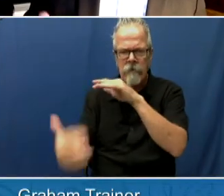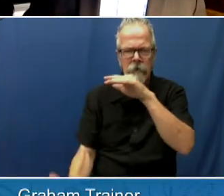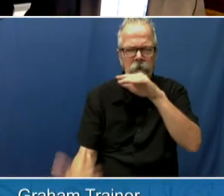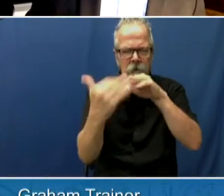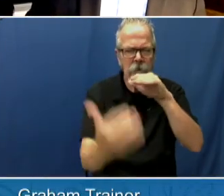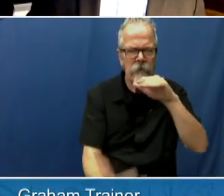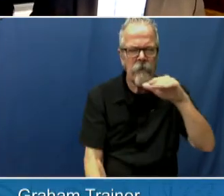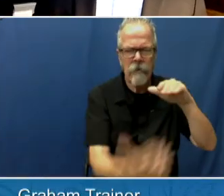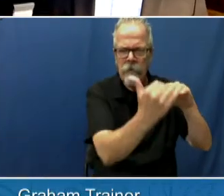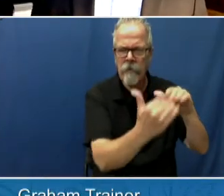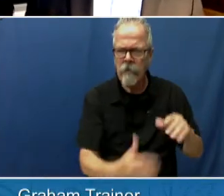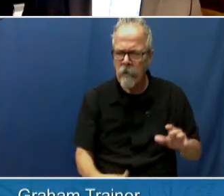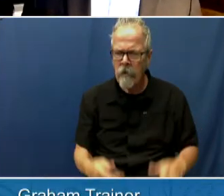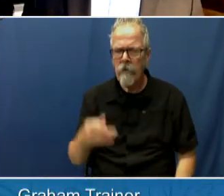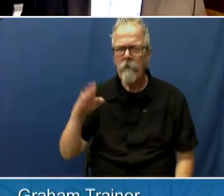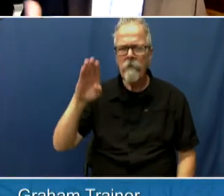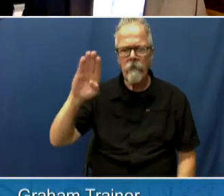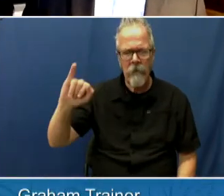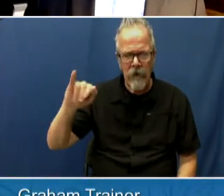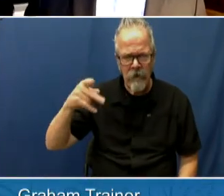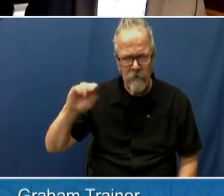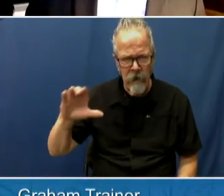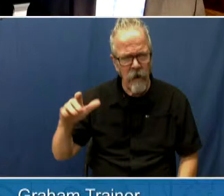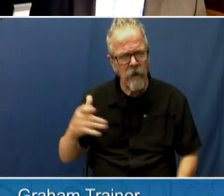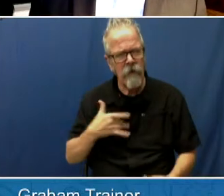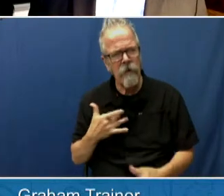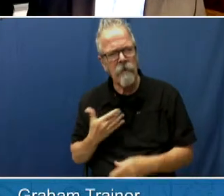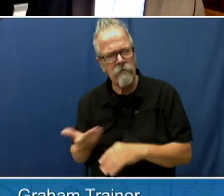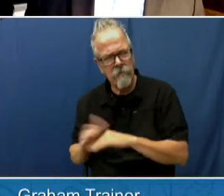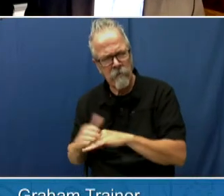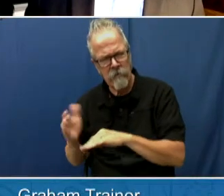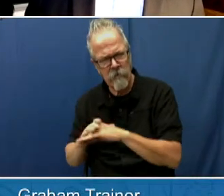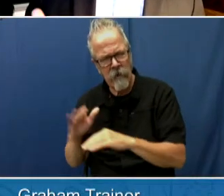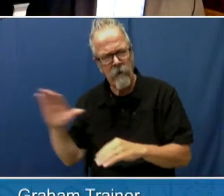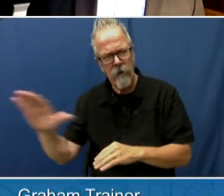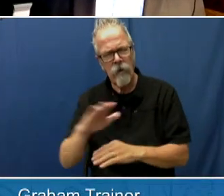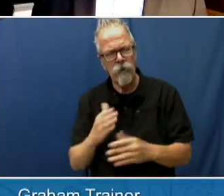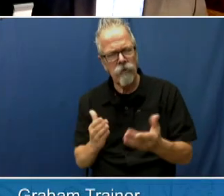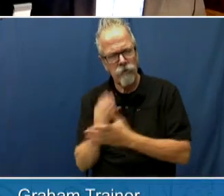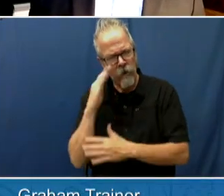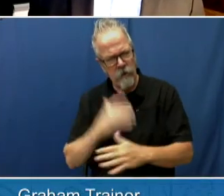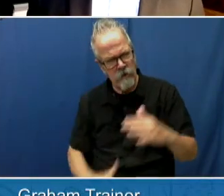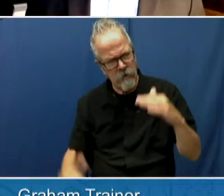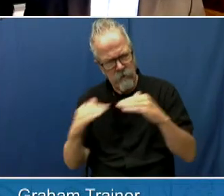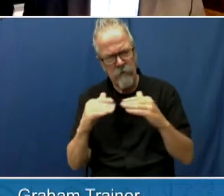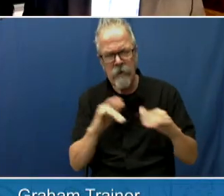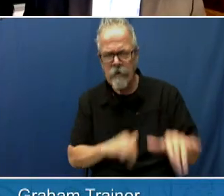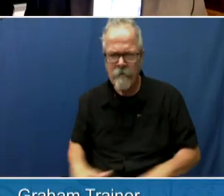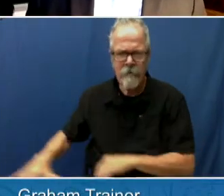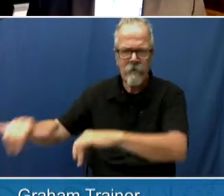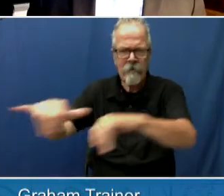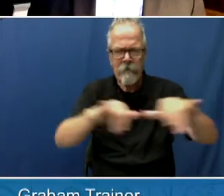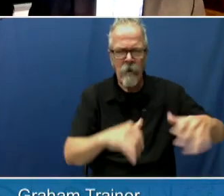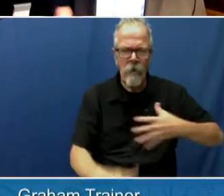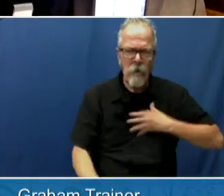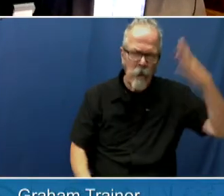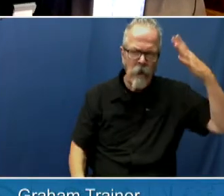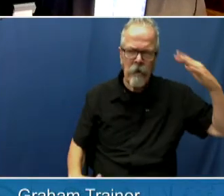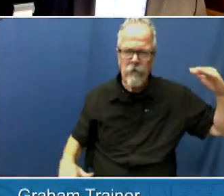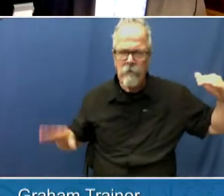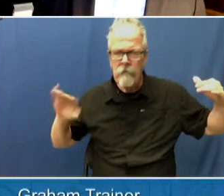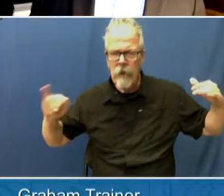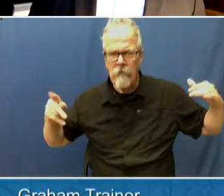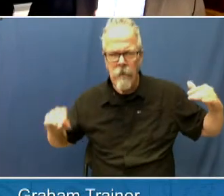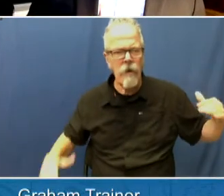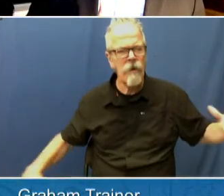and increasingly taking a firm, unwavering stand against white nationalism, white supremacy, extremism, and hate. Now, we have so much